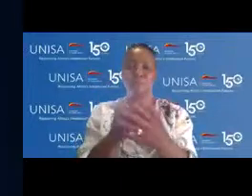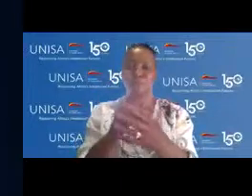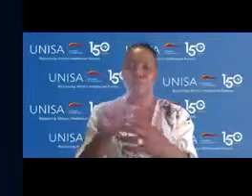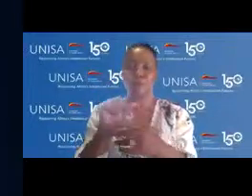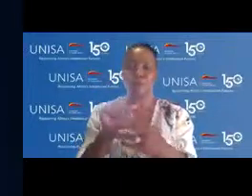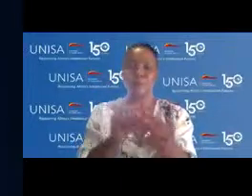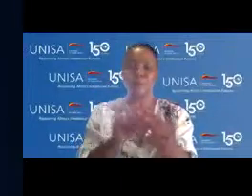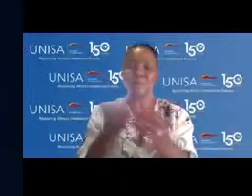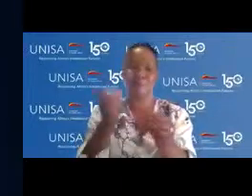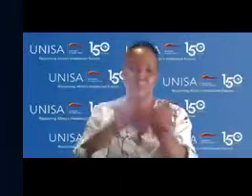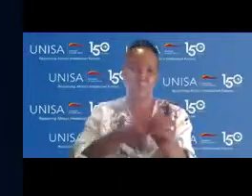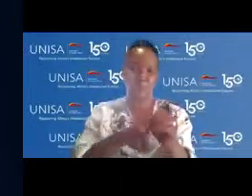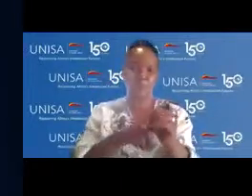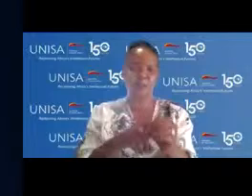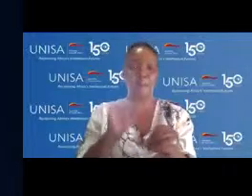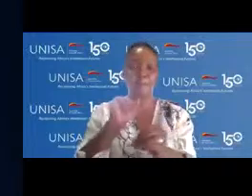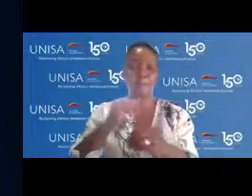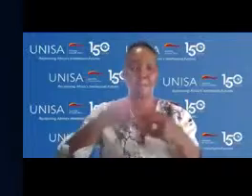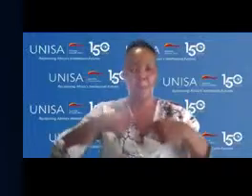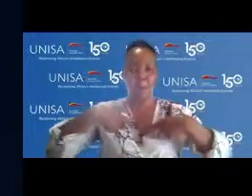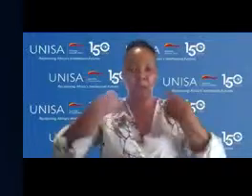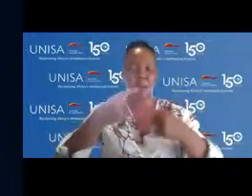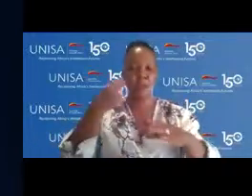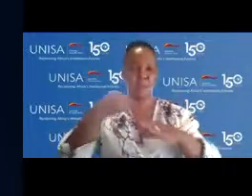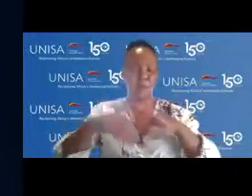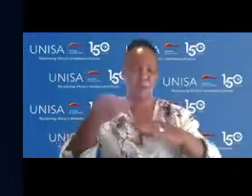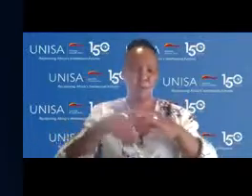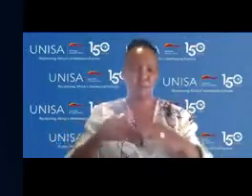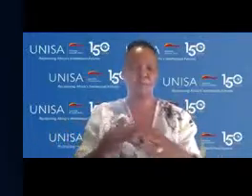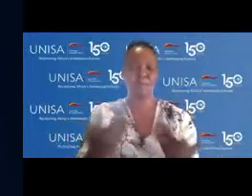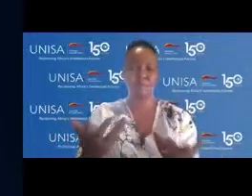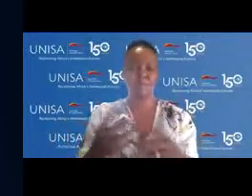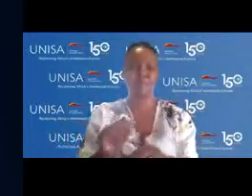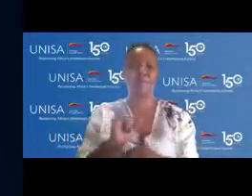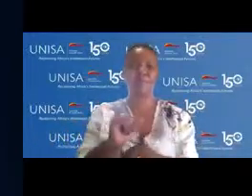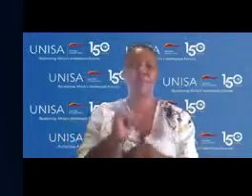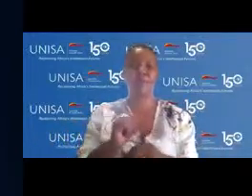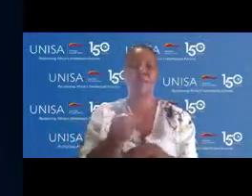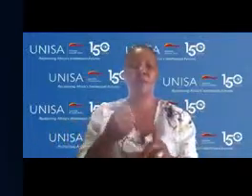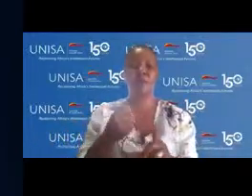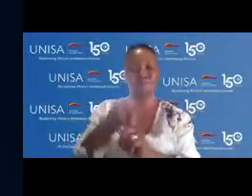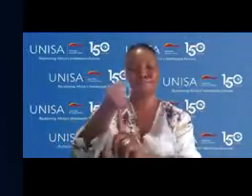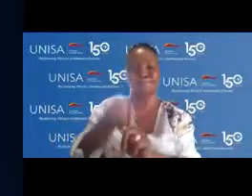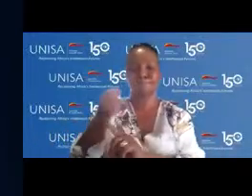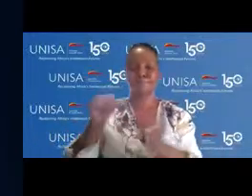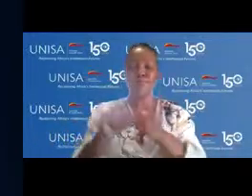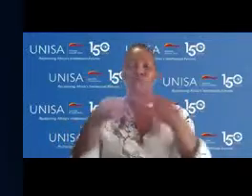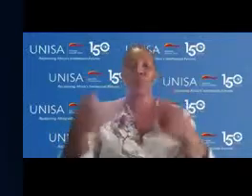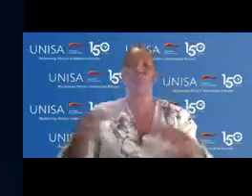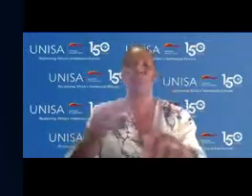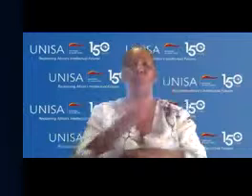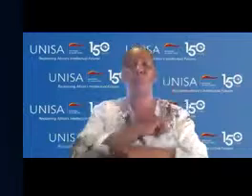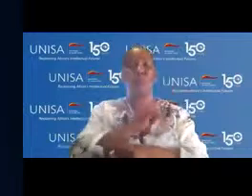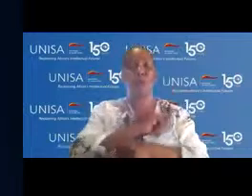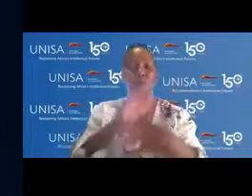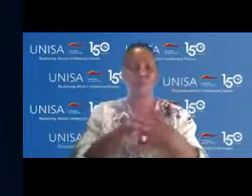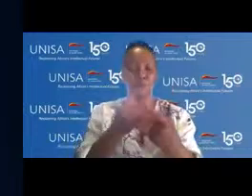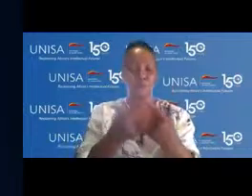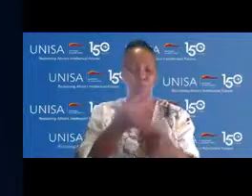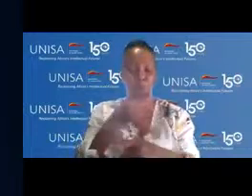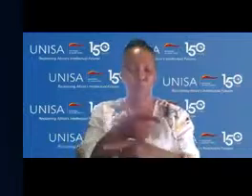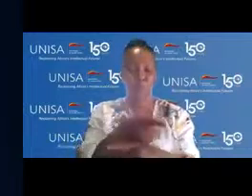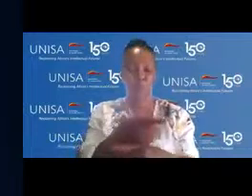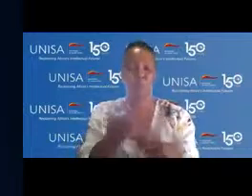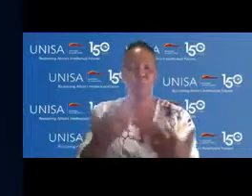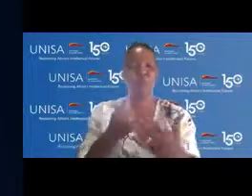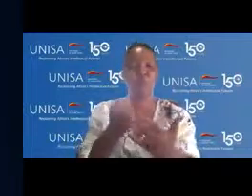your My Life account, okay? I'll stress the importance of that because from here, you will be able to see